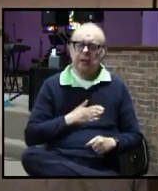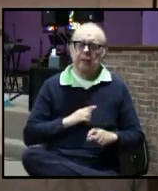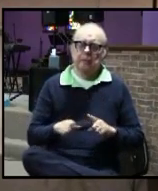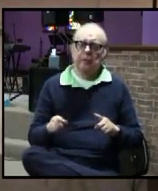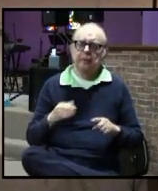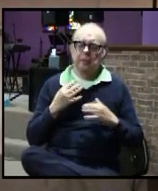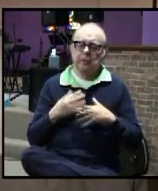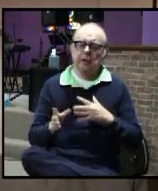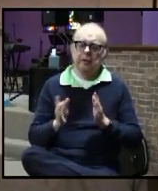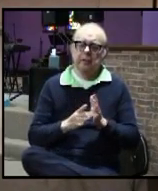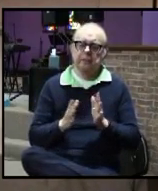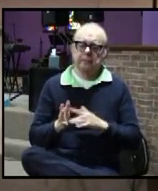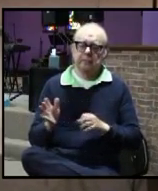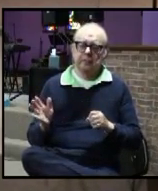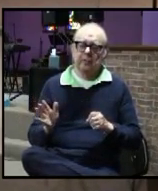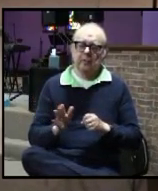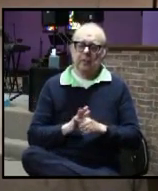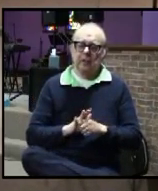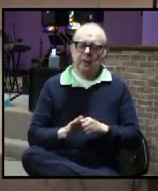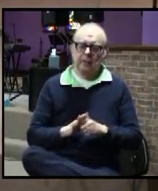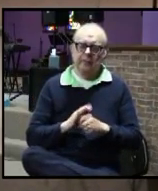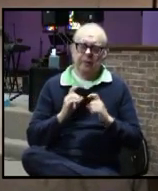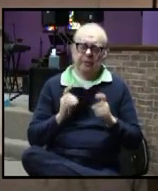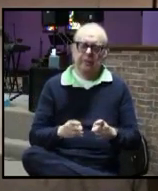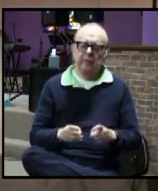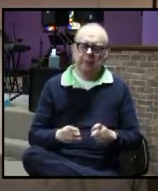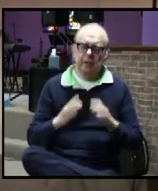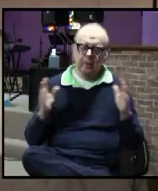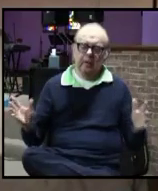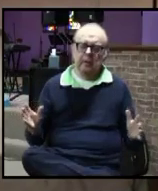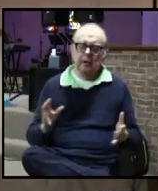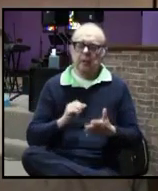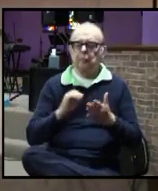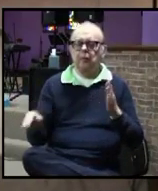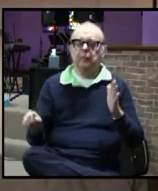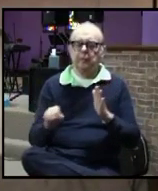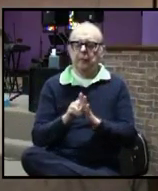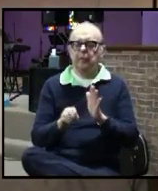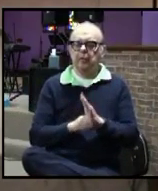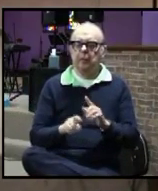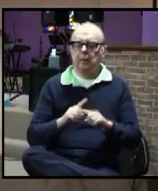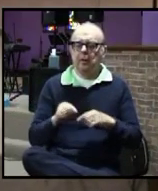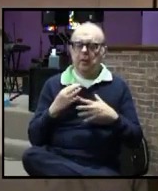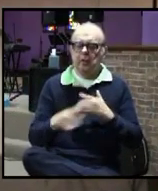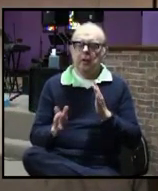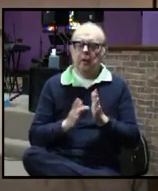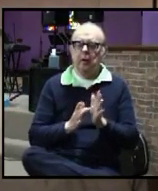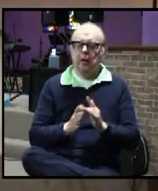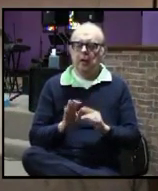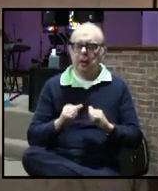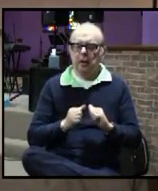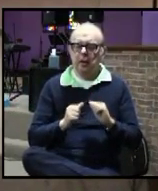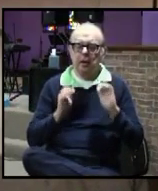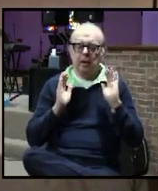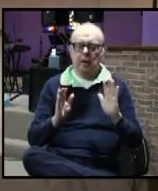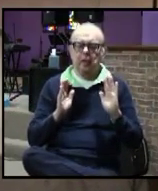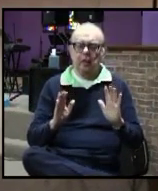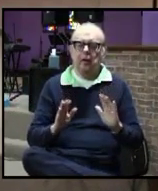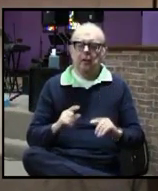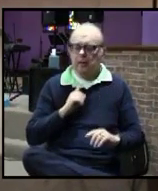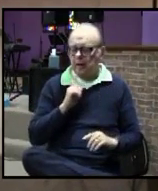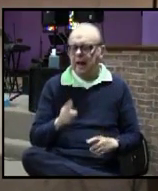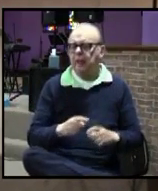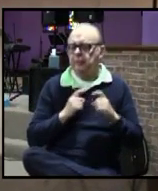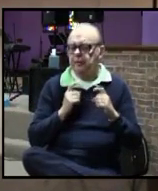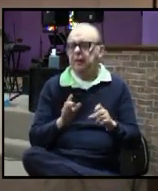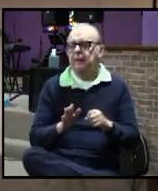of Jesus, and the filth of sin be so great that nothing can get out the stain but the blood of Jesus, how great, how heinous,